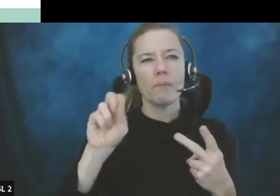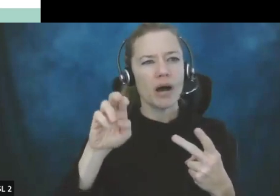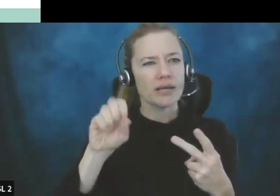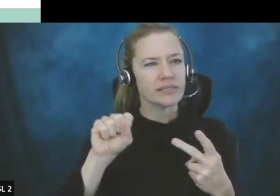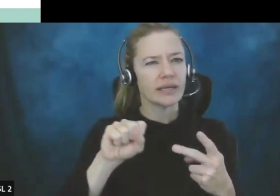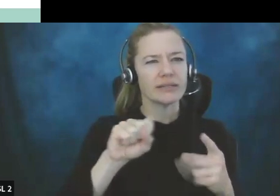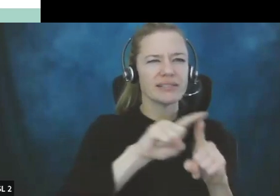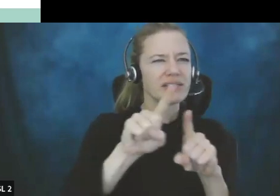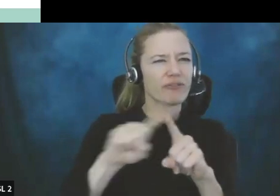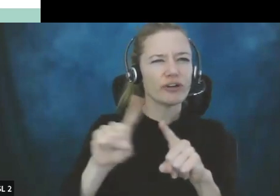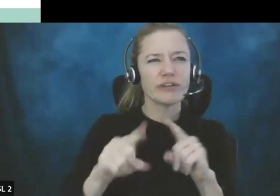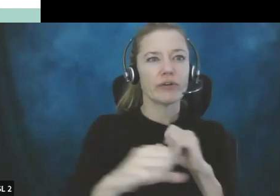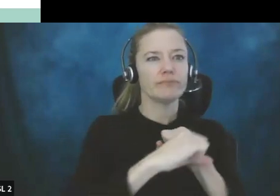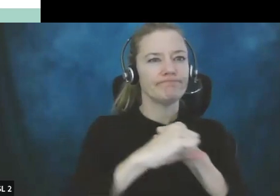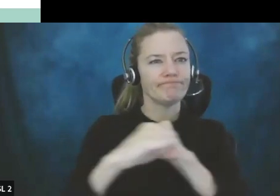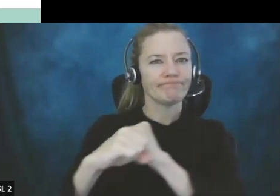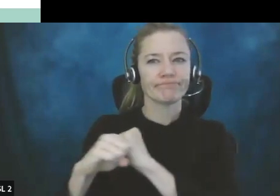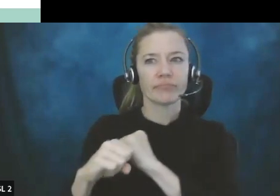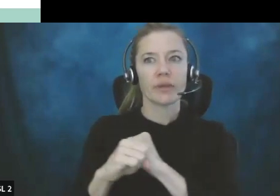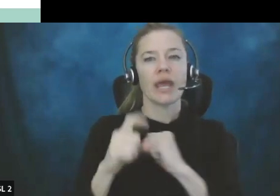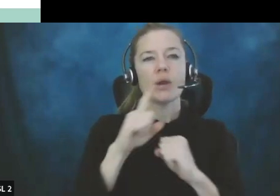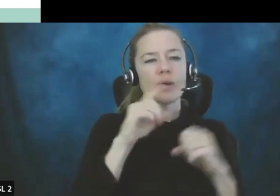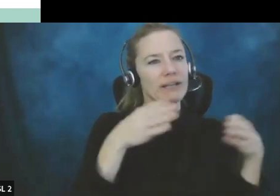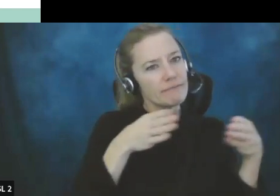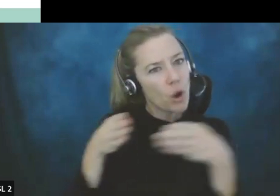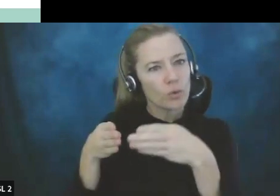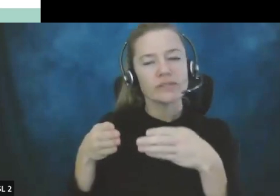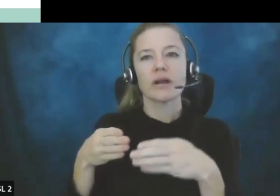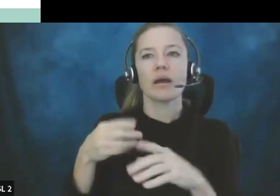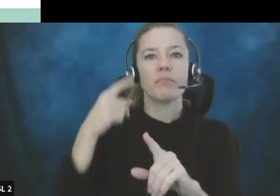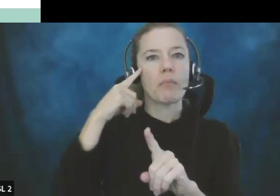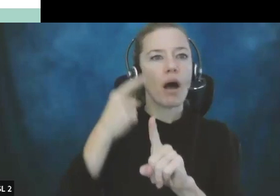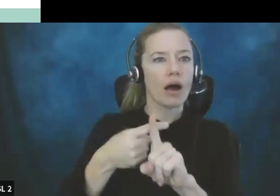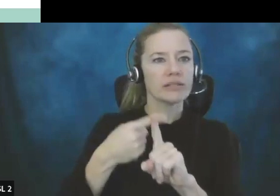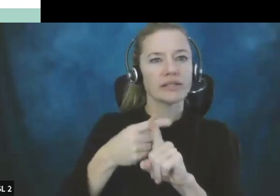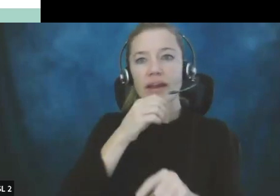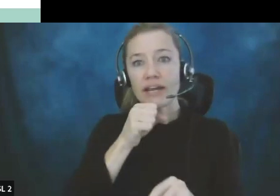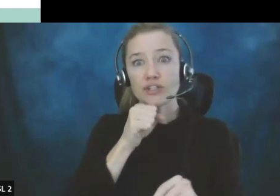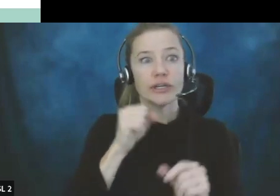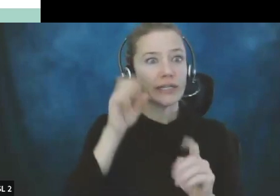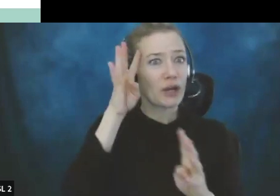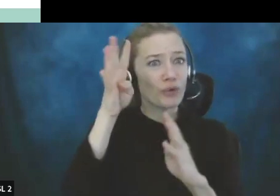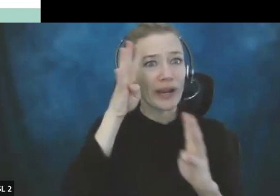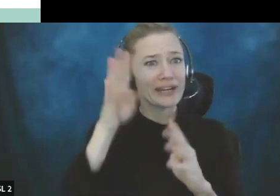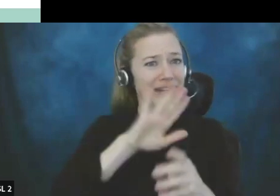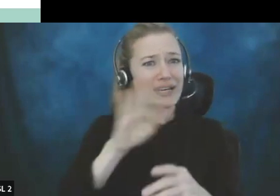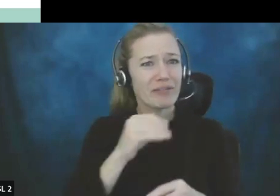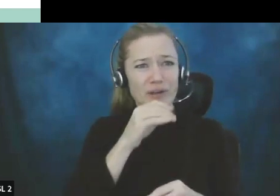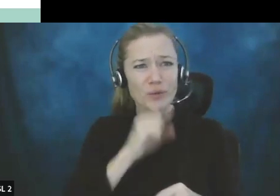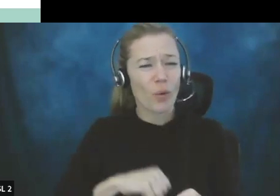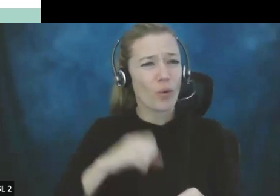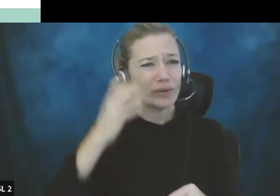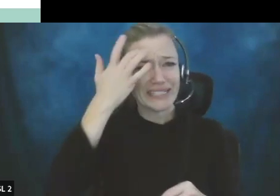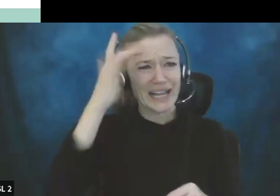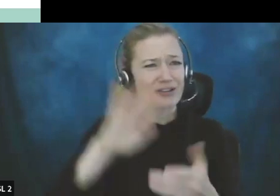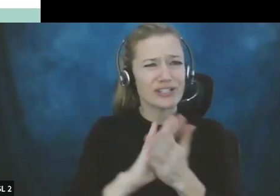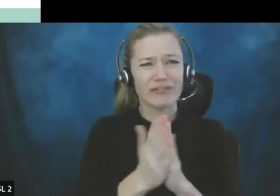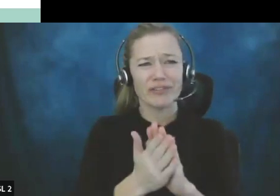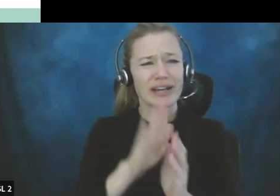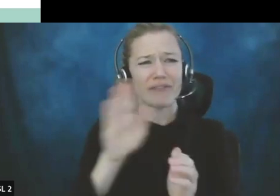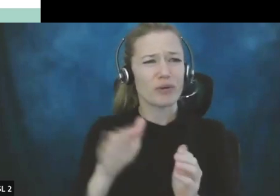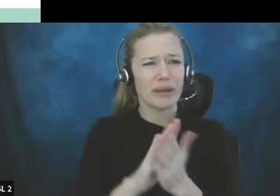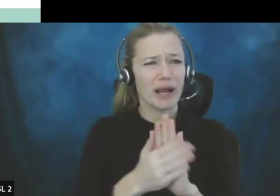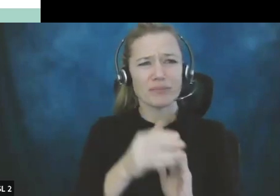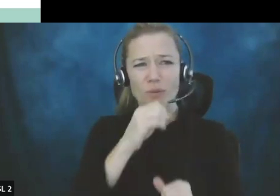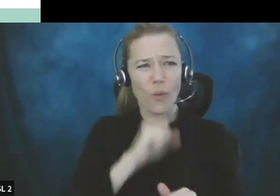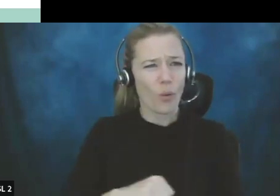buses, and it refocused into positive aging. Things like creativity never gets old,